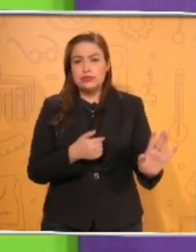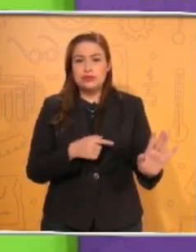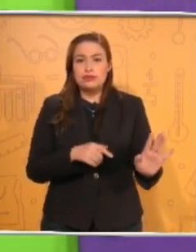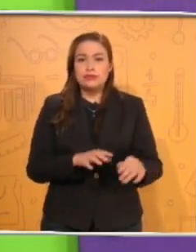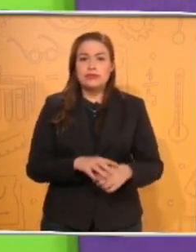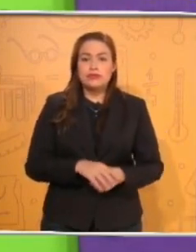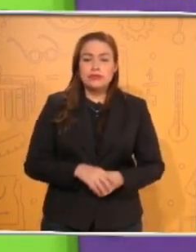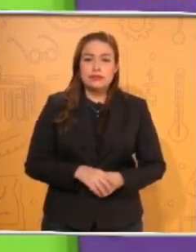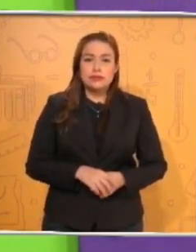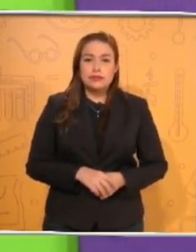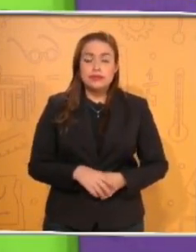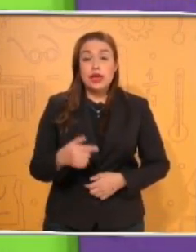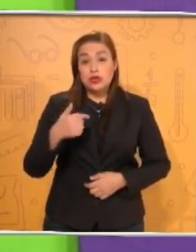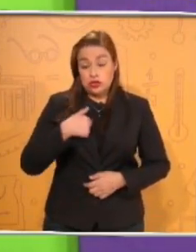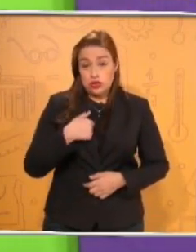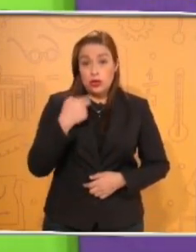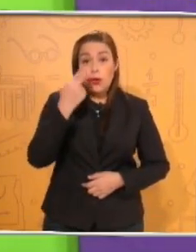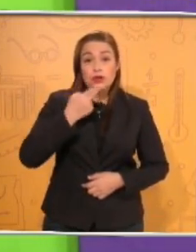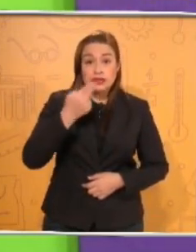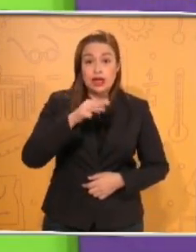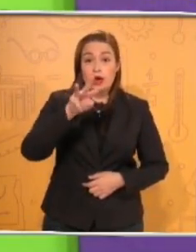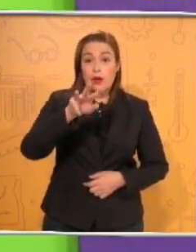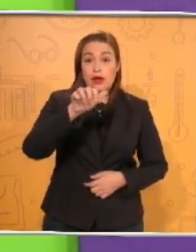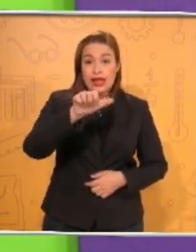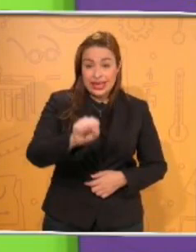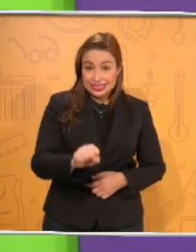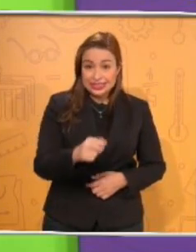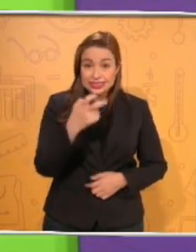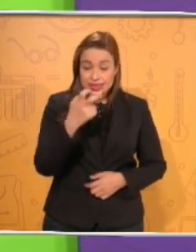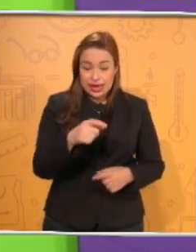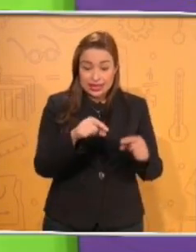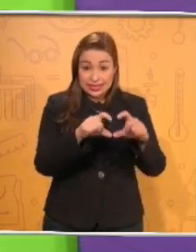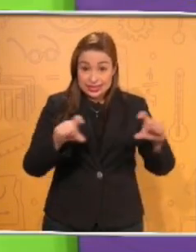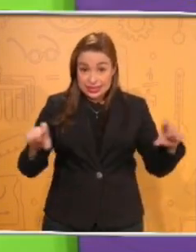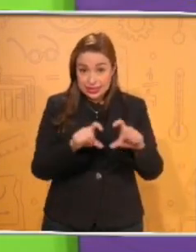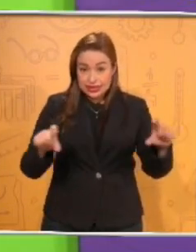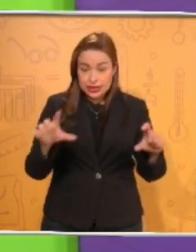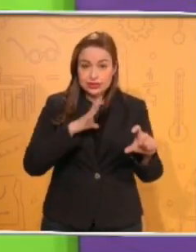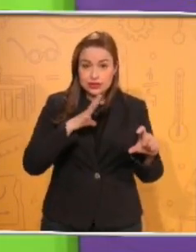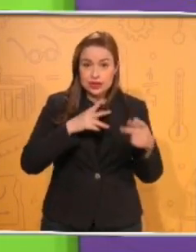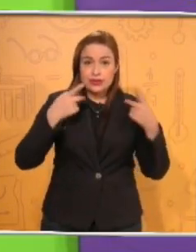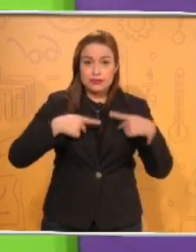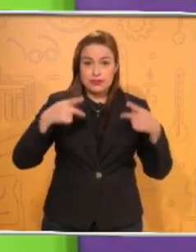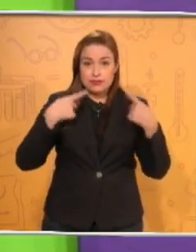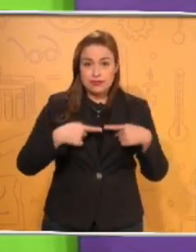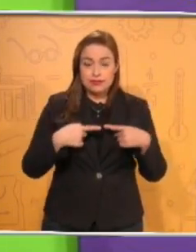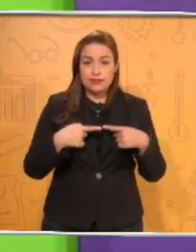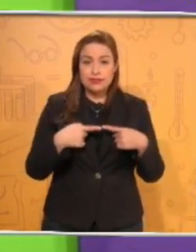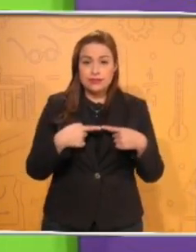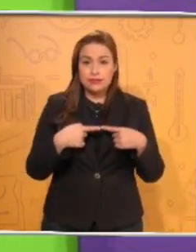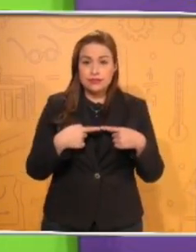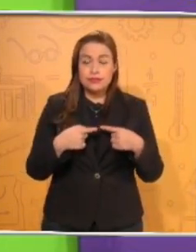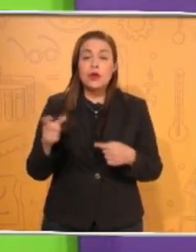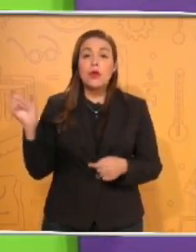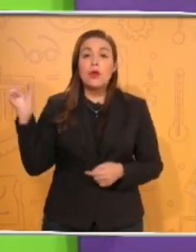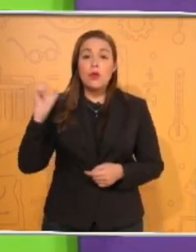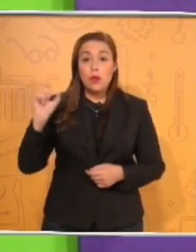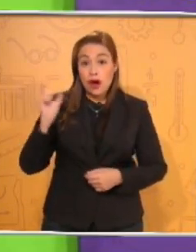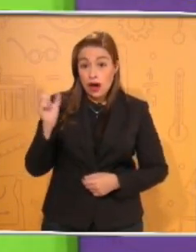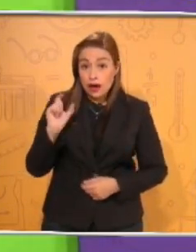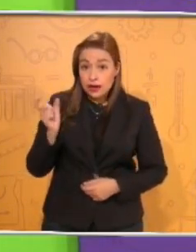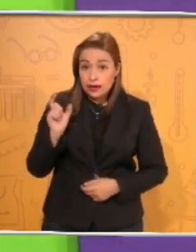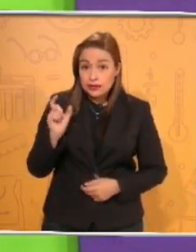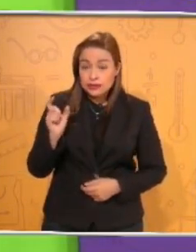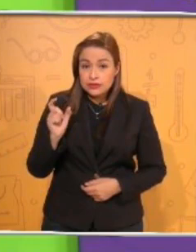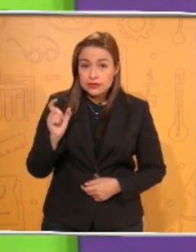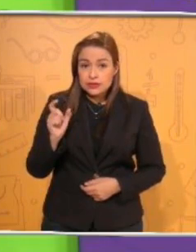I have to use was in this case of personal pronouns. When do